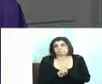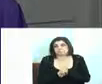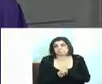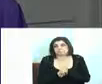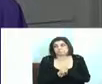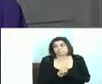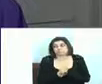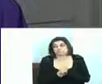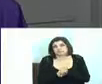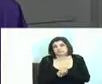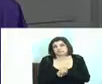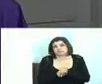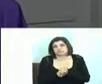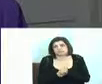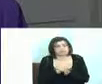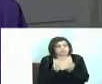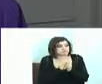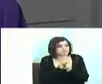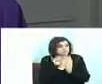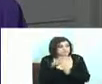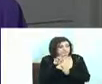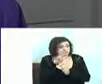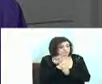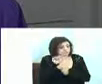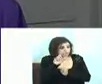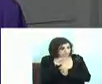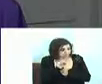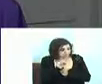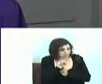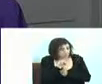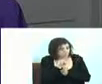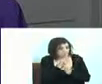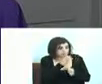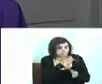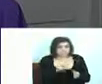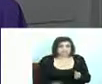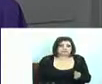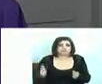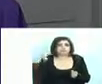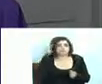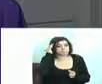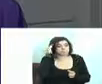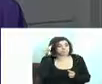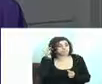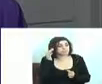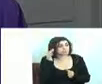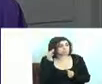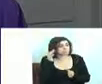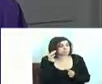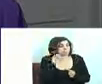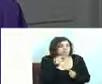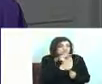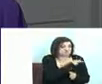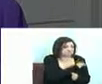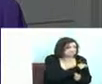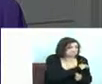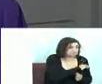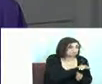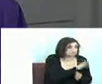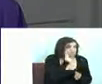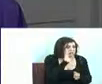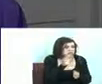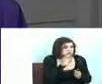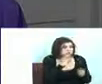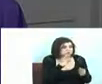I mean, he sat there with Judas, and Christ knew Judas had gone and sold him out, that he was about to betray